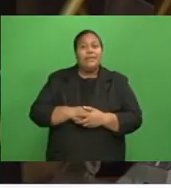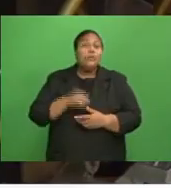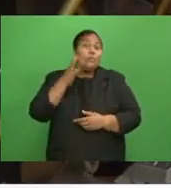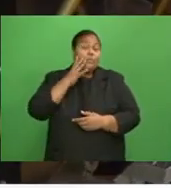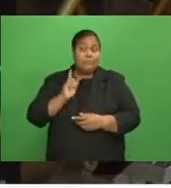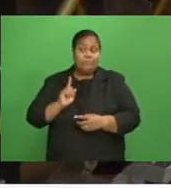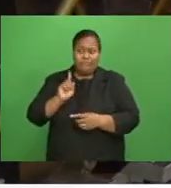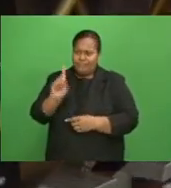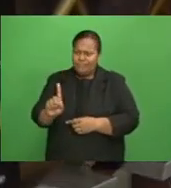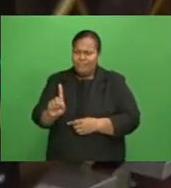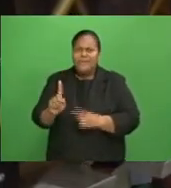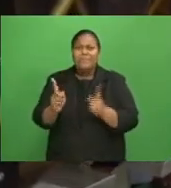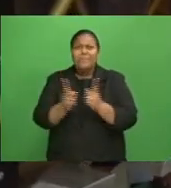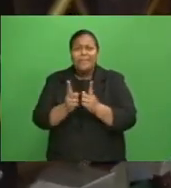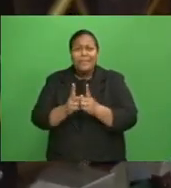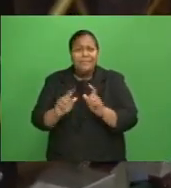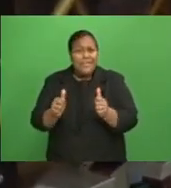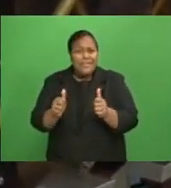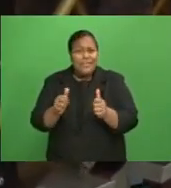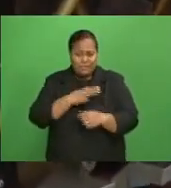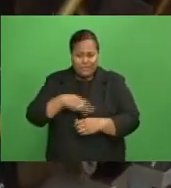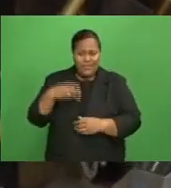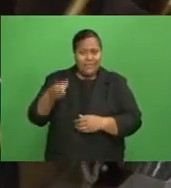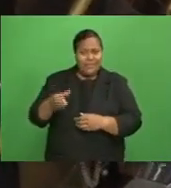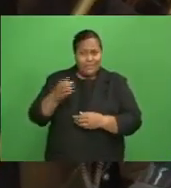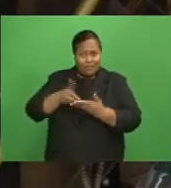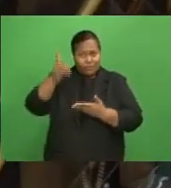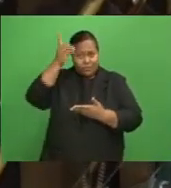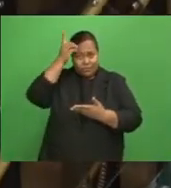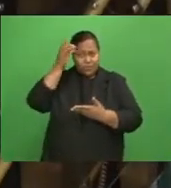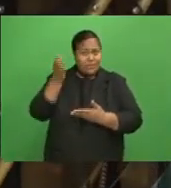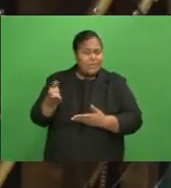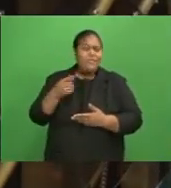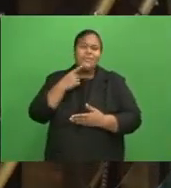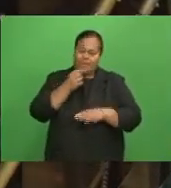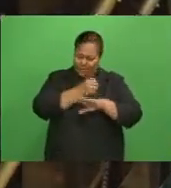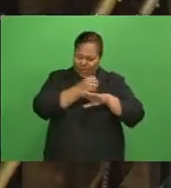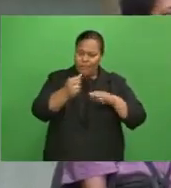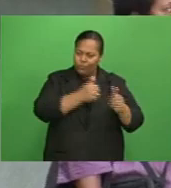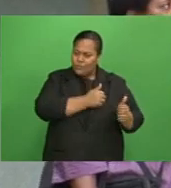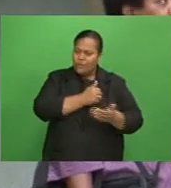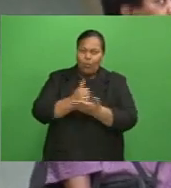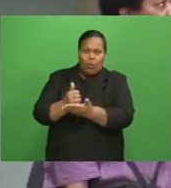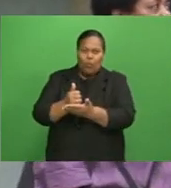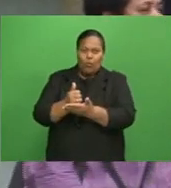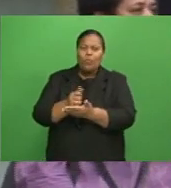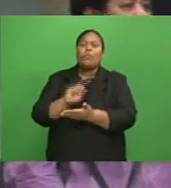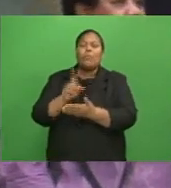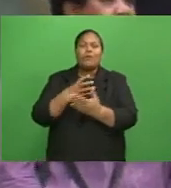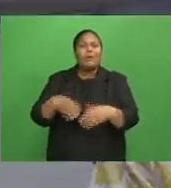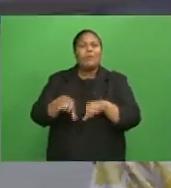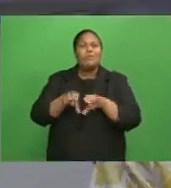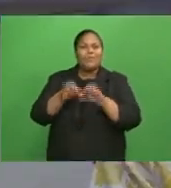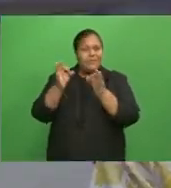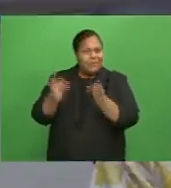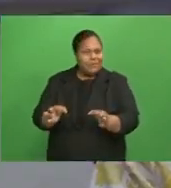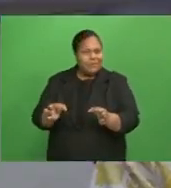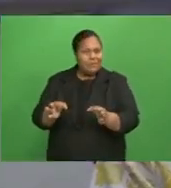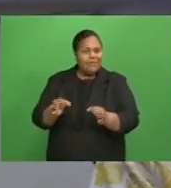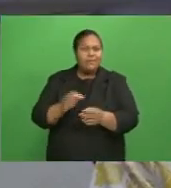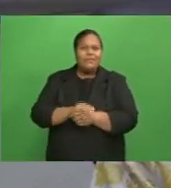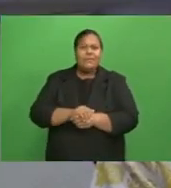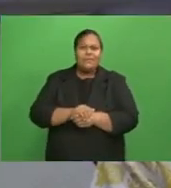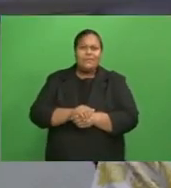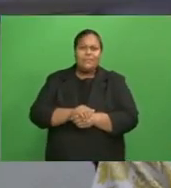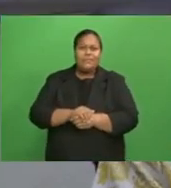for Education Rosie Akbar said the Fijian government will support whatever decision is made by the USP Council. Akbar says there